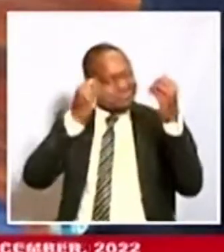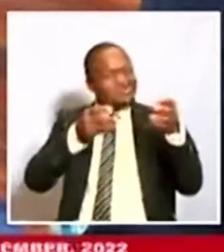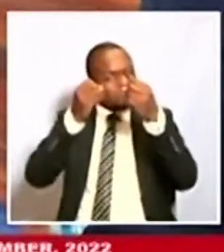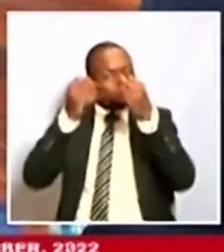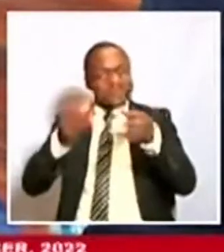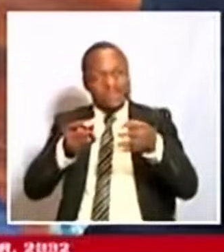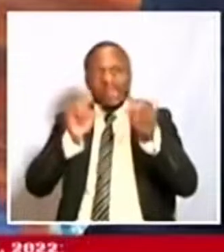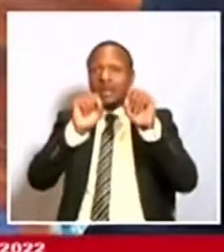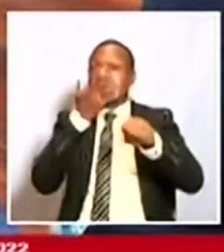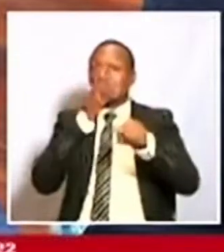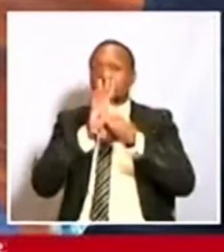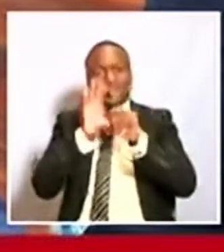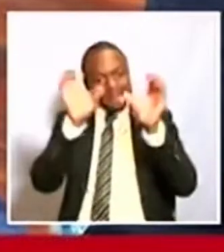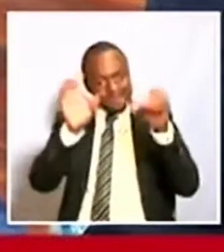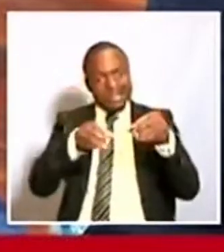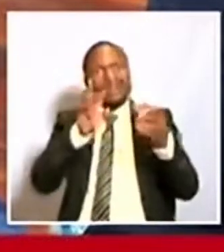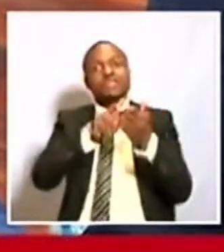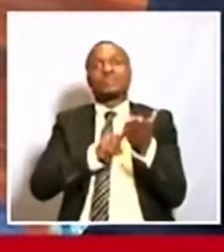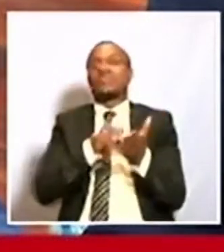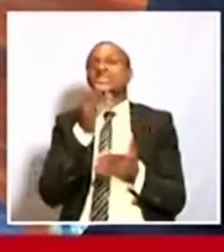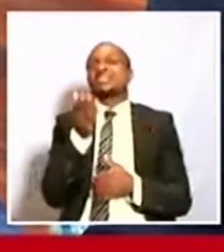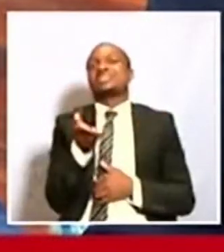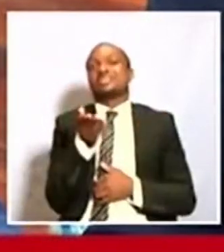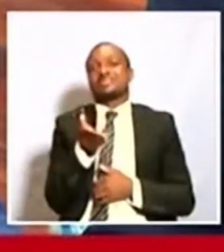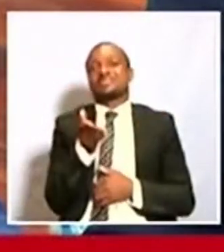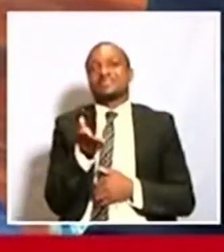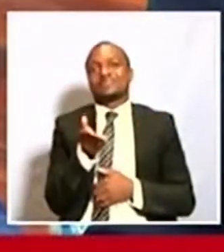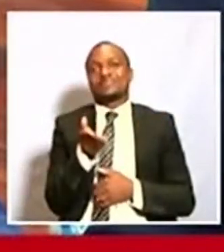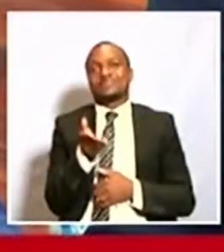this committee, and the reports are there